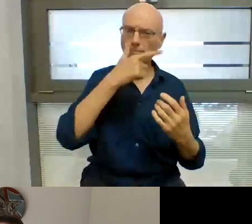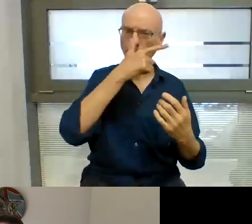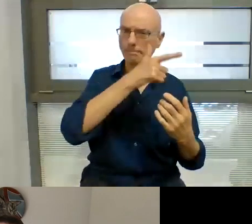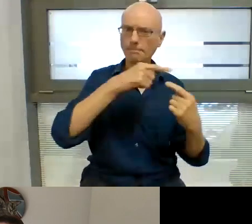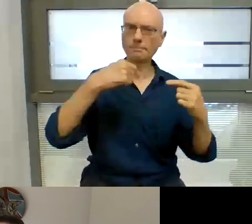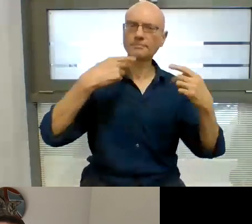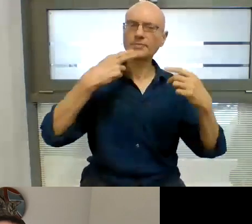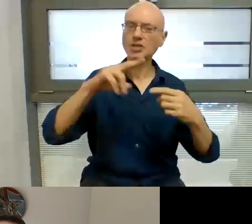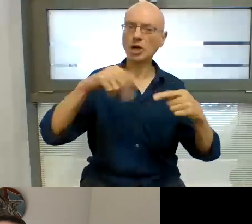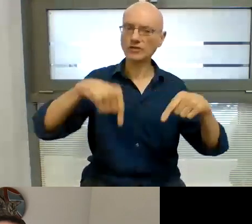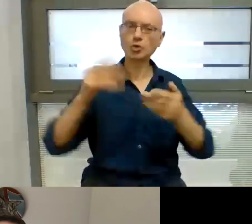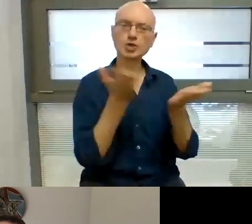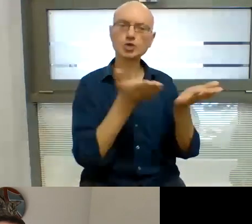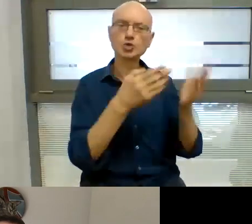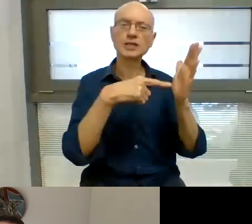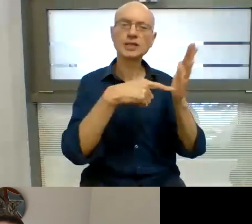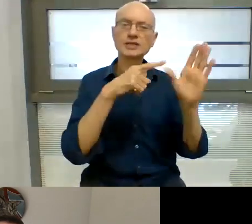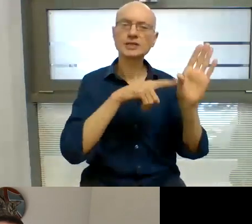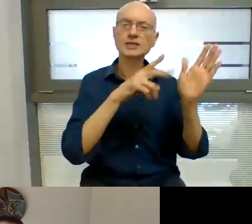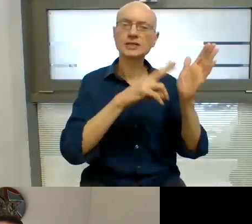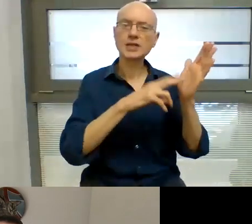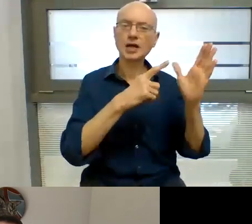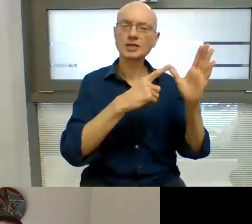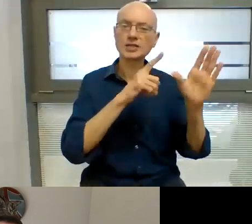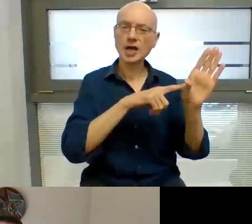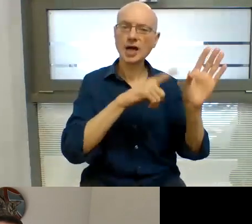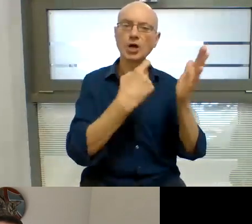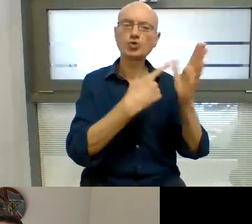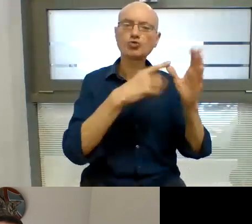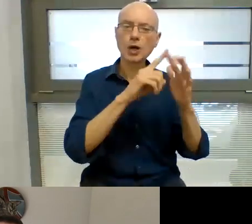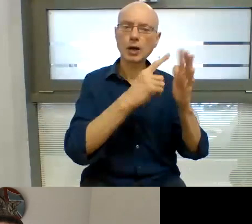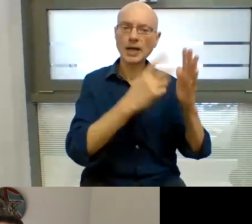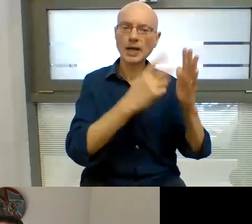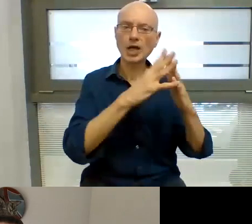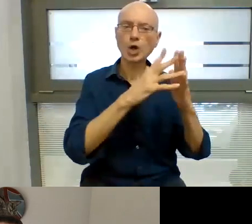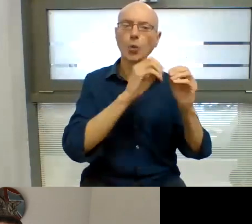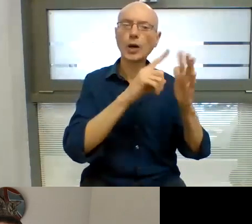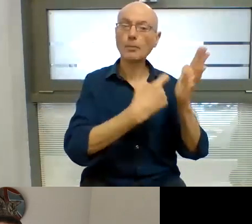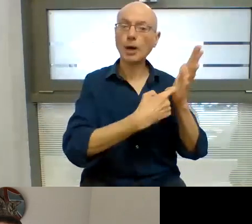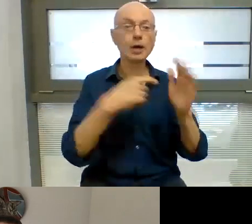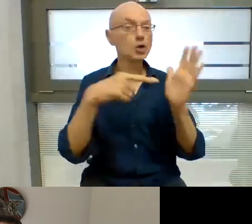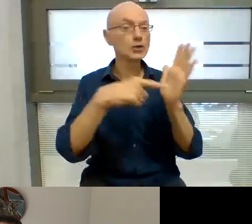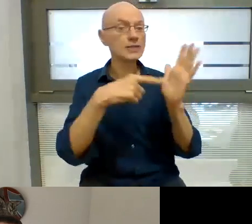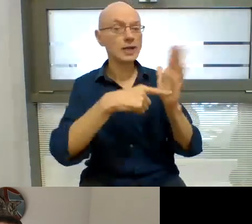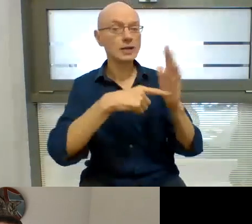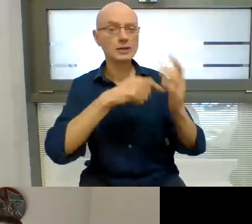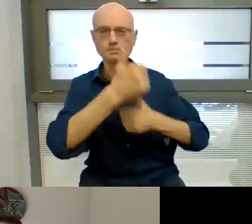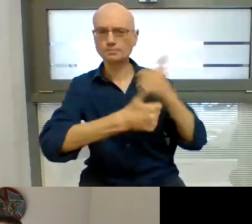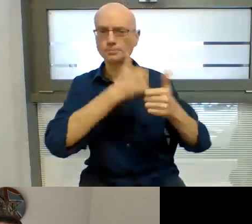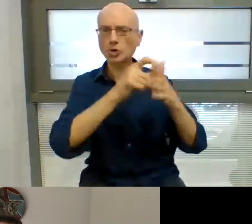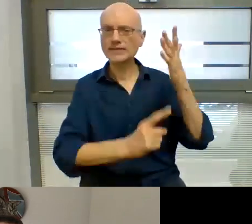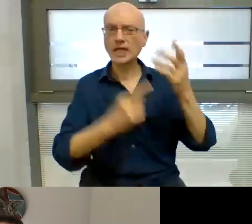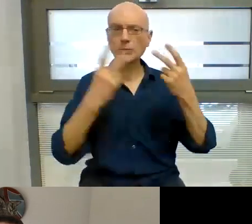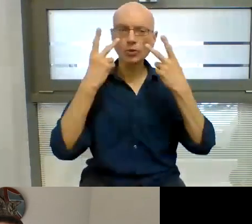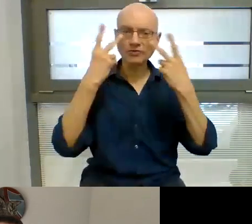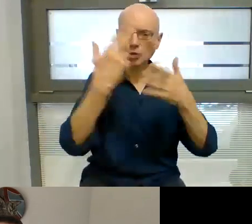to Tanya Raabe-Webber. Tanya is an acclaimed disabled visual artist challenging the notion of